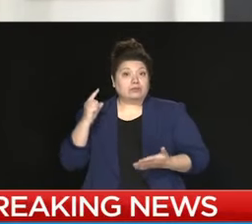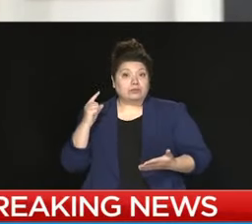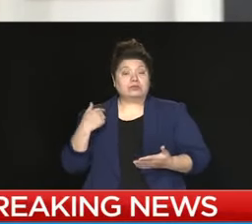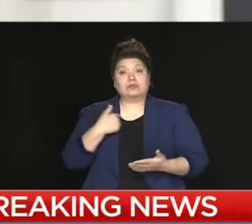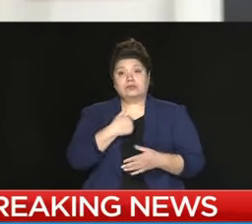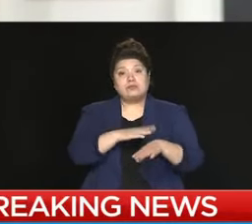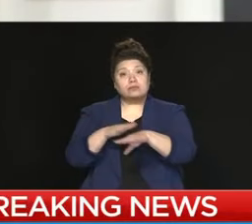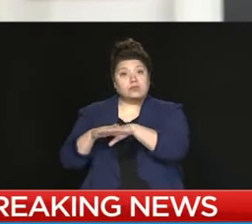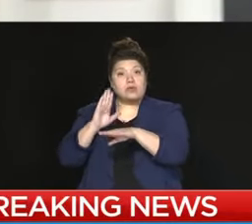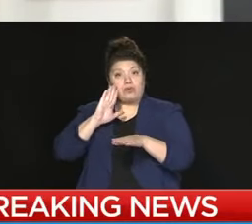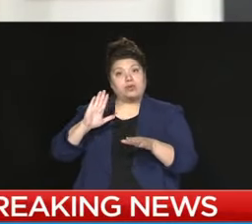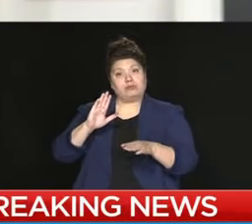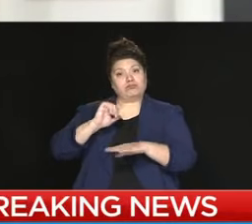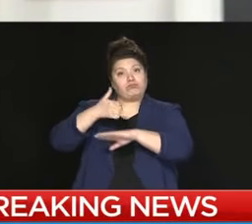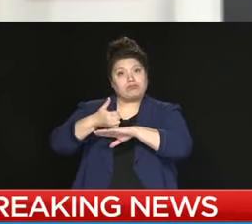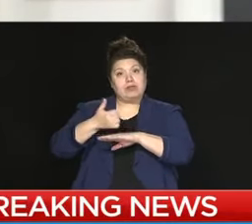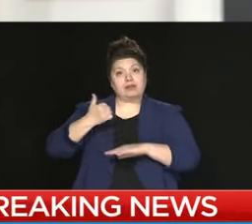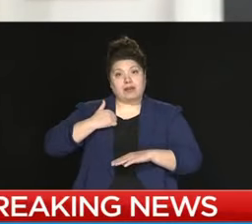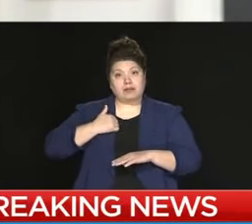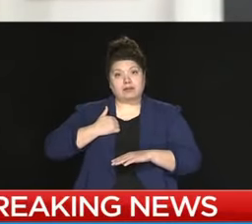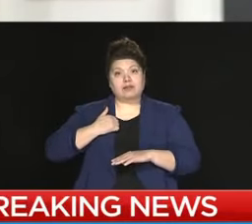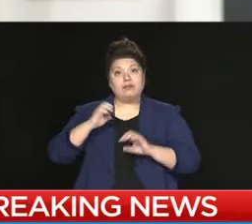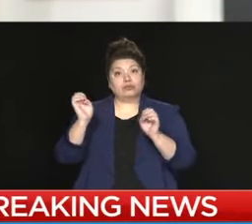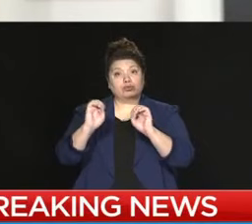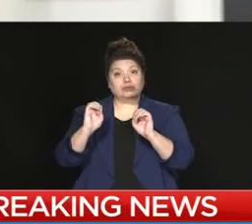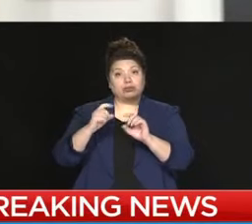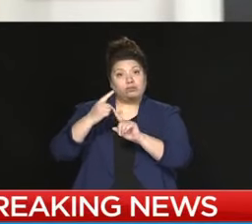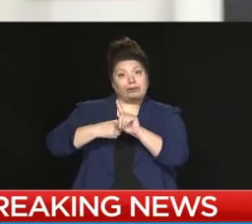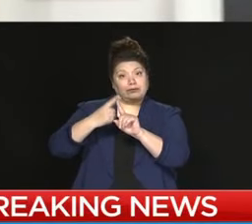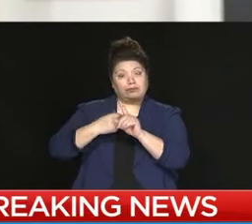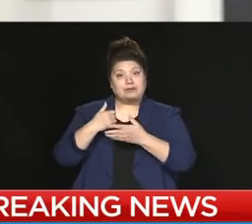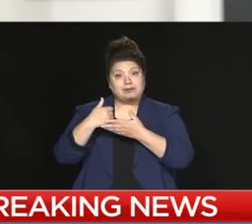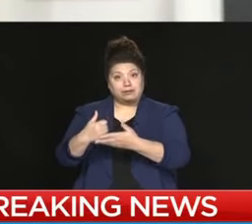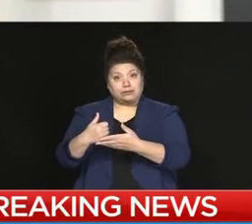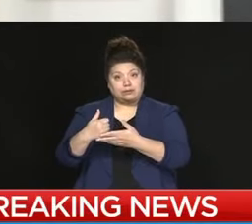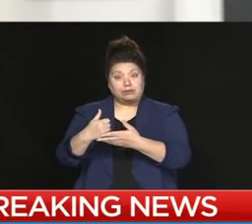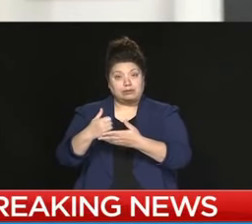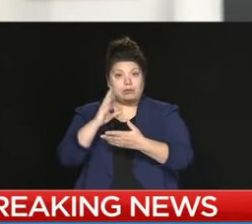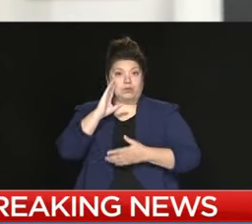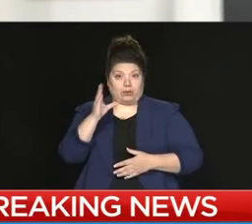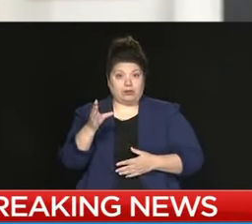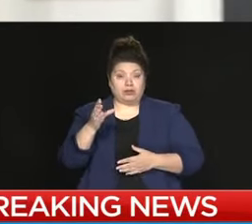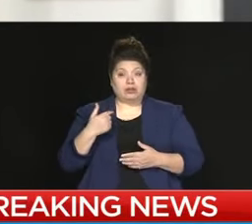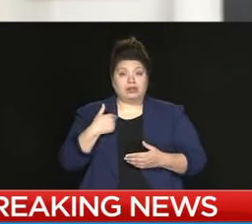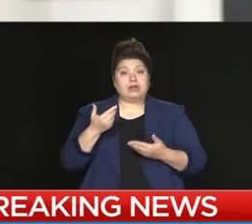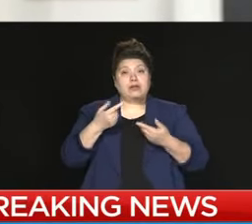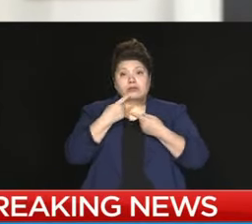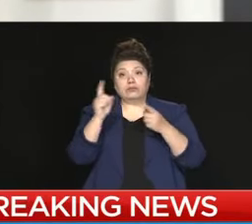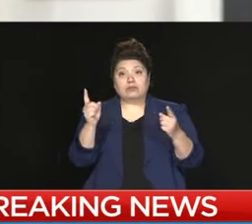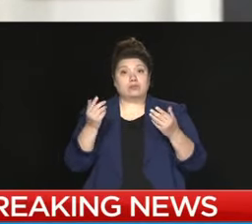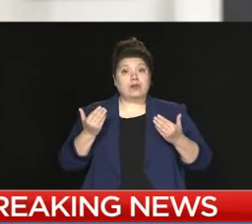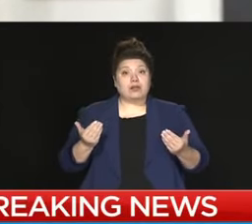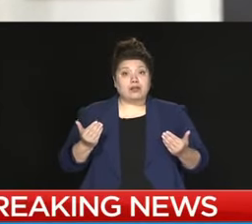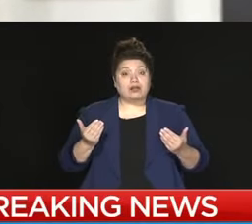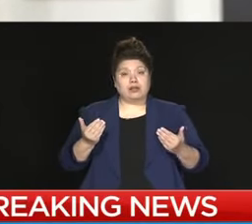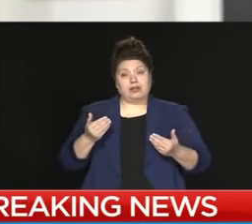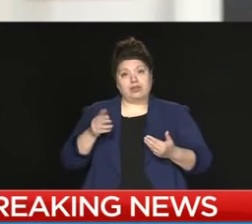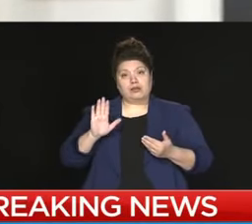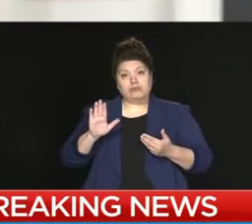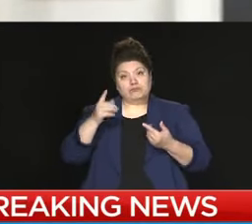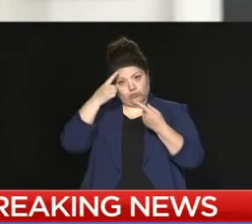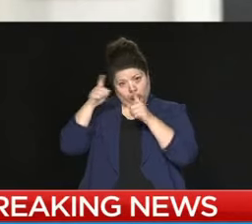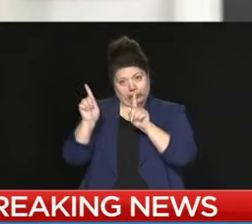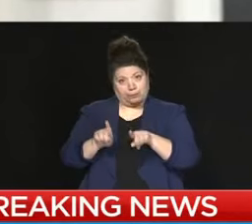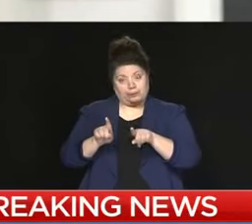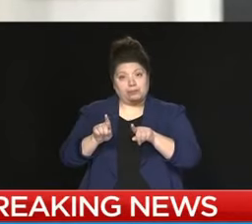on introducing the Canada Emergency Commercial Rent Assistance. And today, I can announce that we've reached agreements with